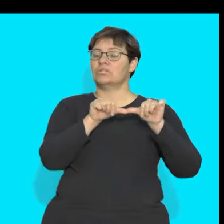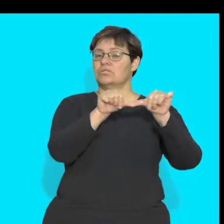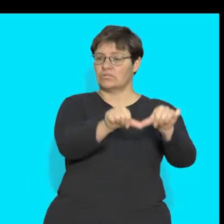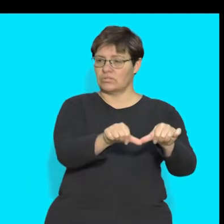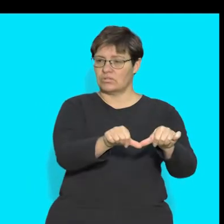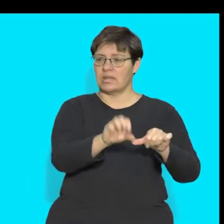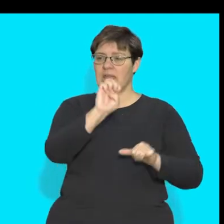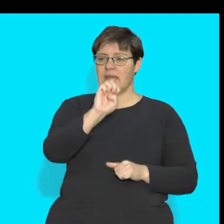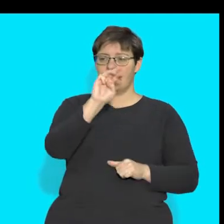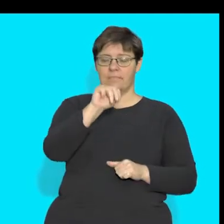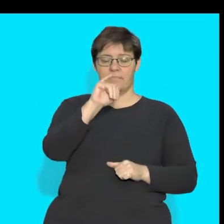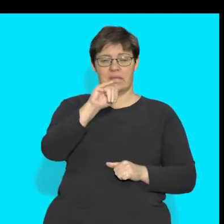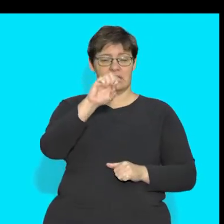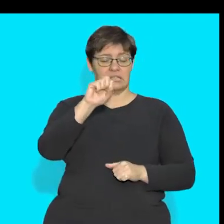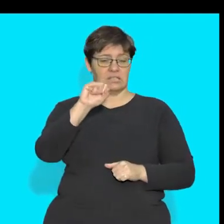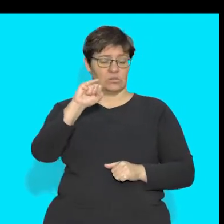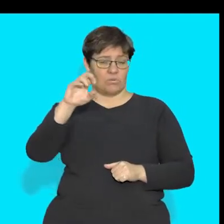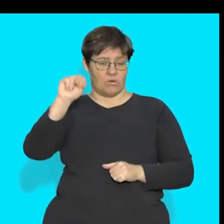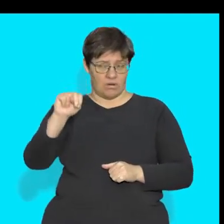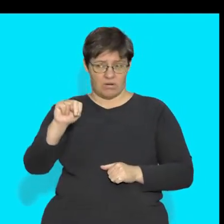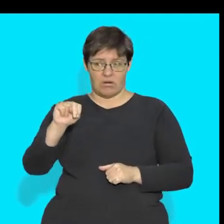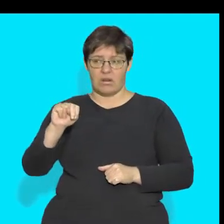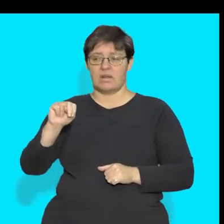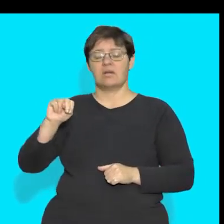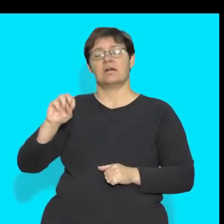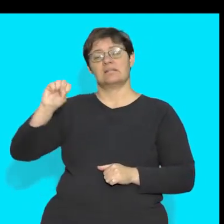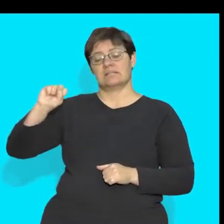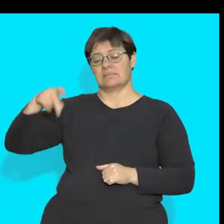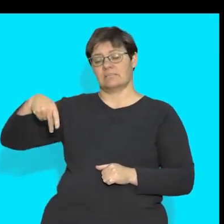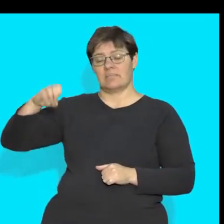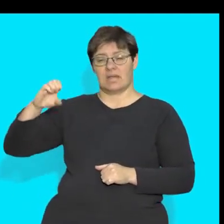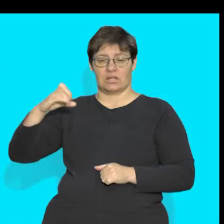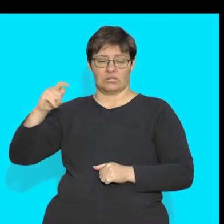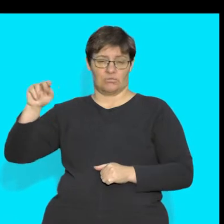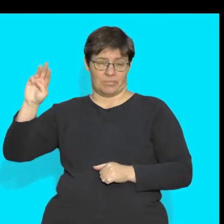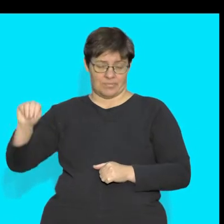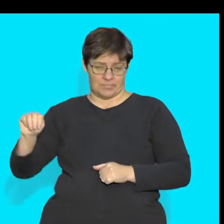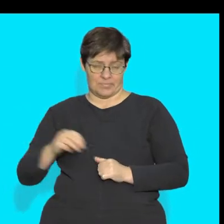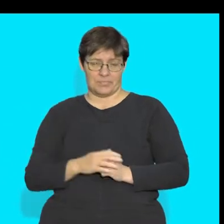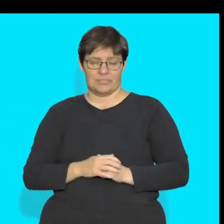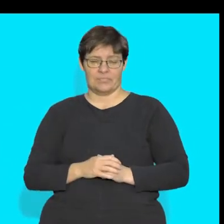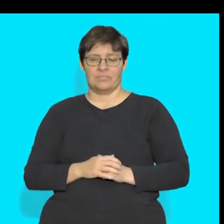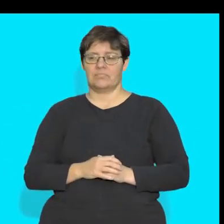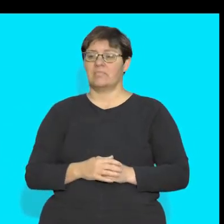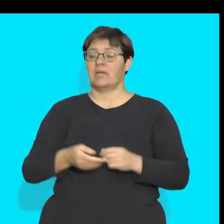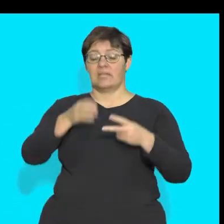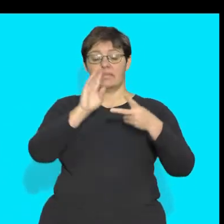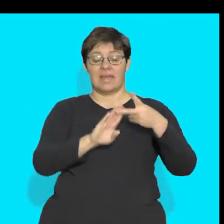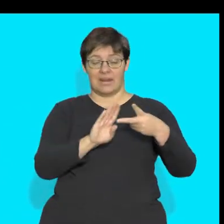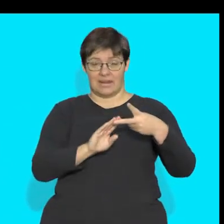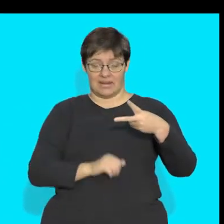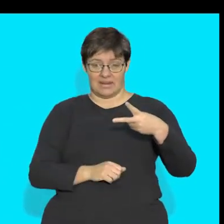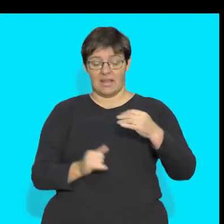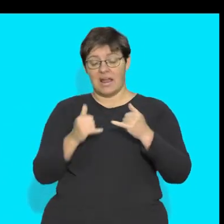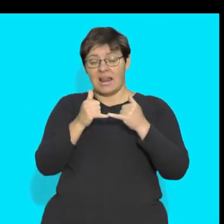continuous emission spectrum. And we're going to talk about what that is, and we're going to show you some pictures. Then you get